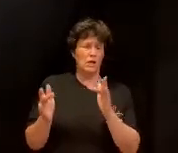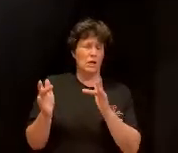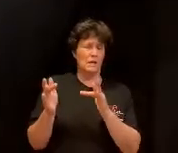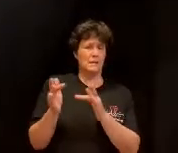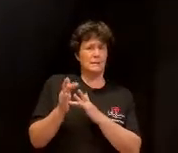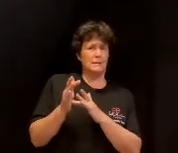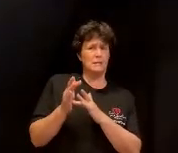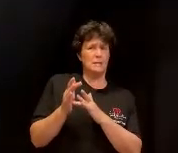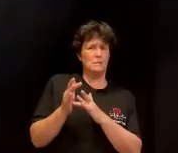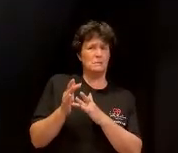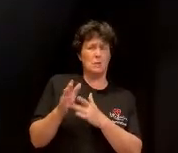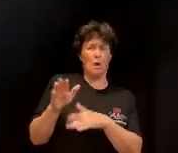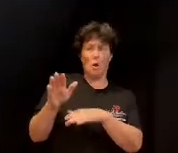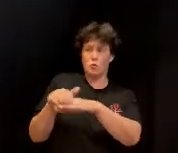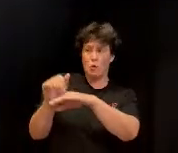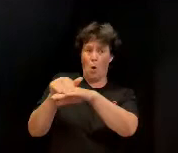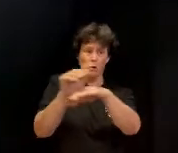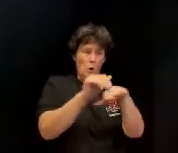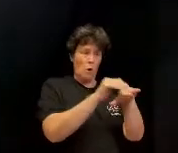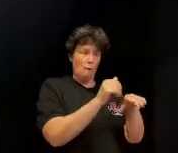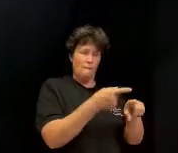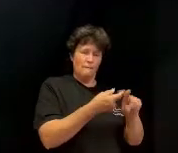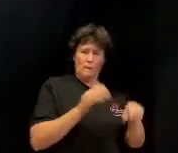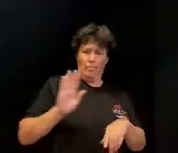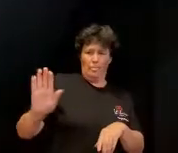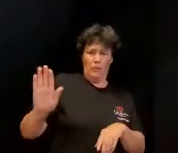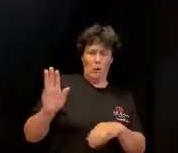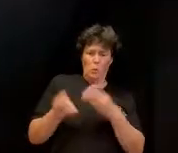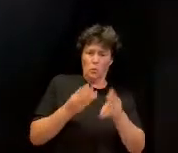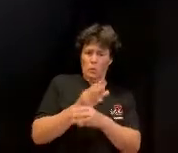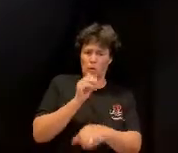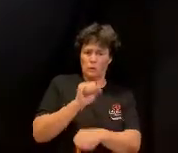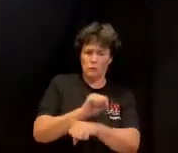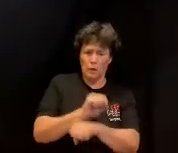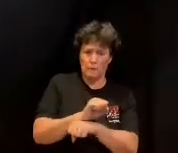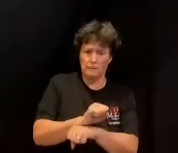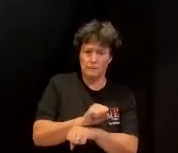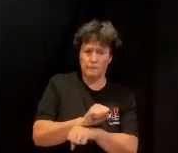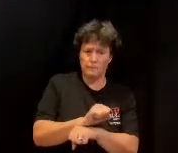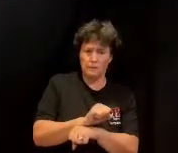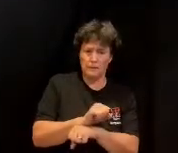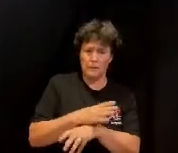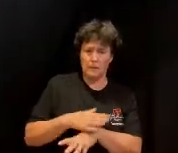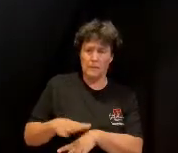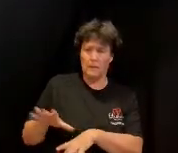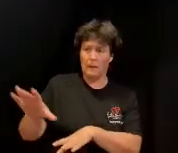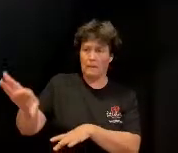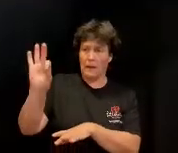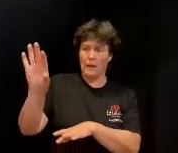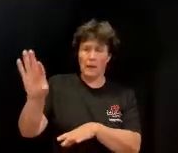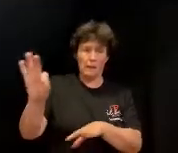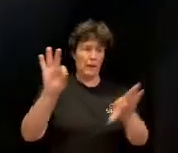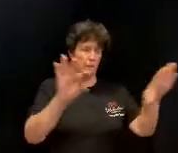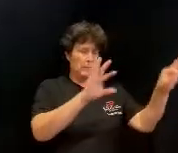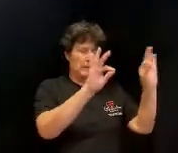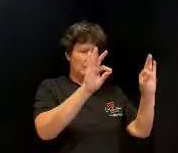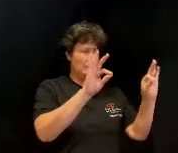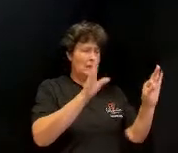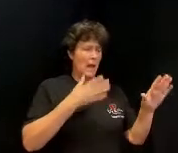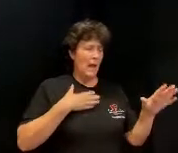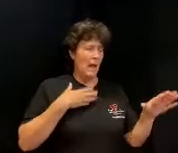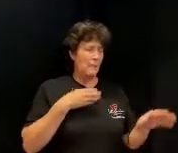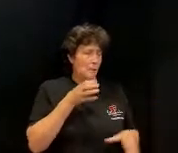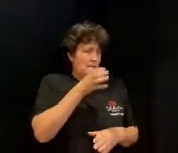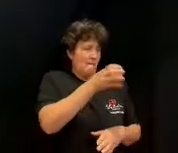you imagine? I mean, and he gets a hold of them, and he dedicates his time in, and he says, I'm going to invest in